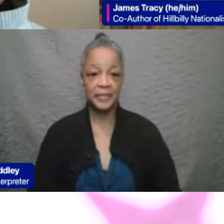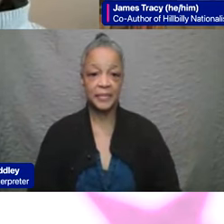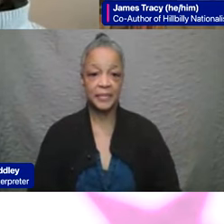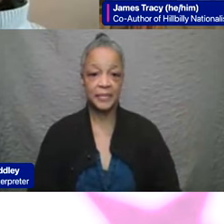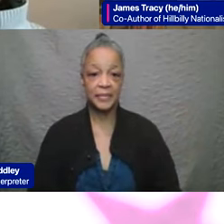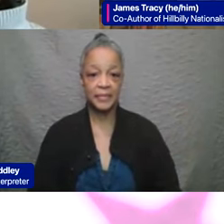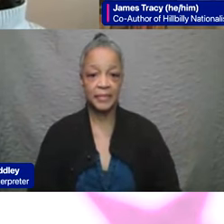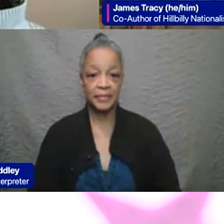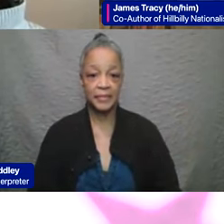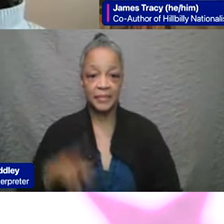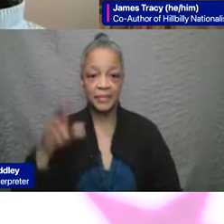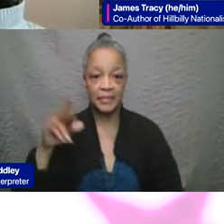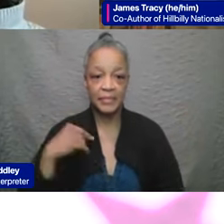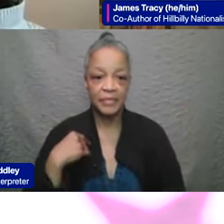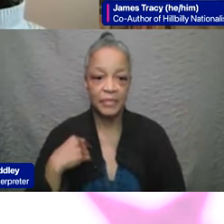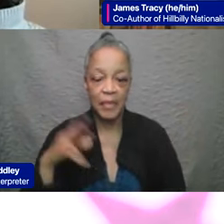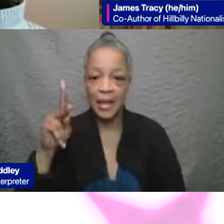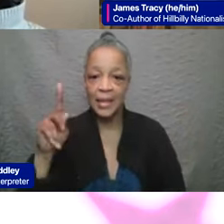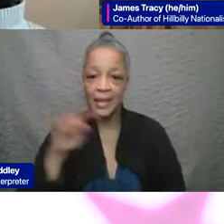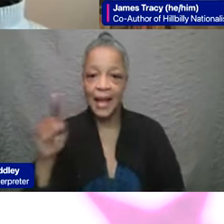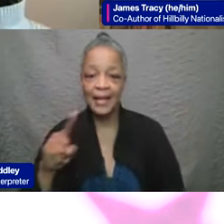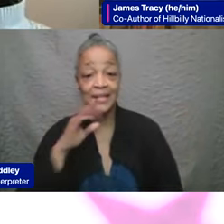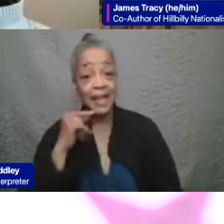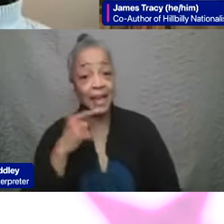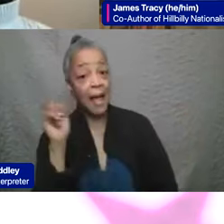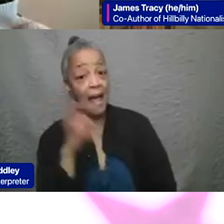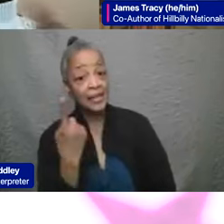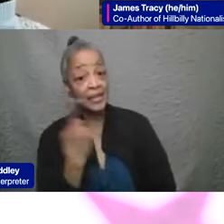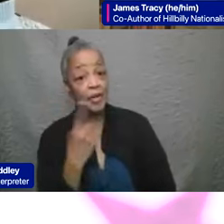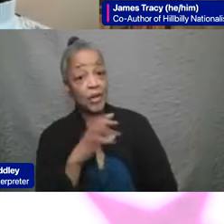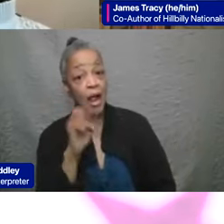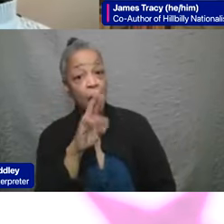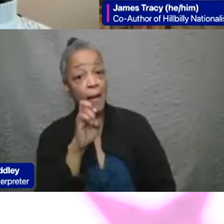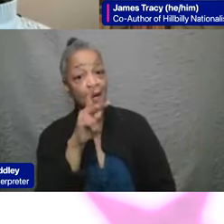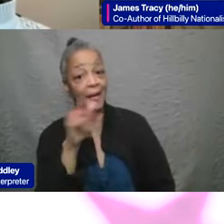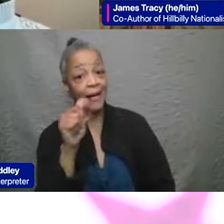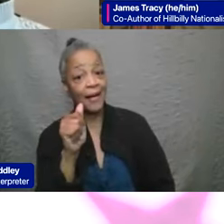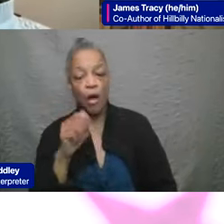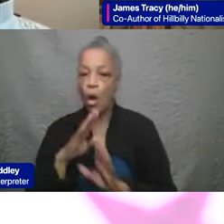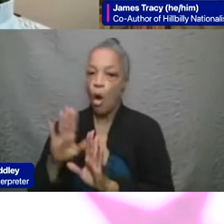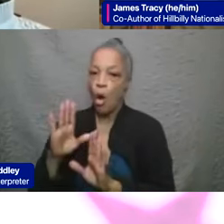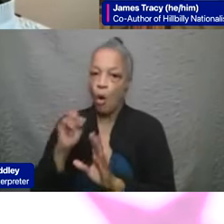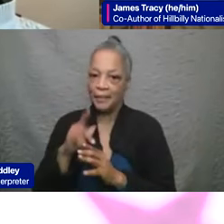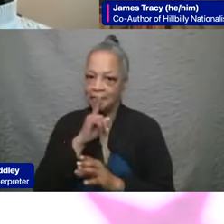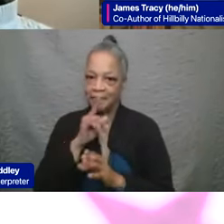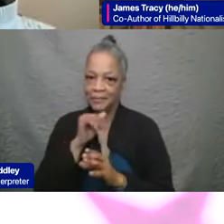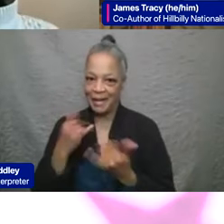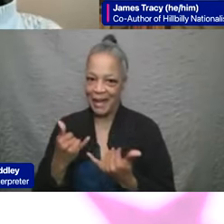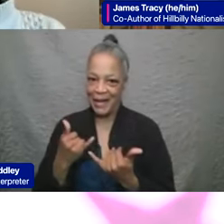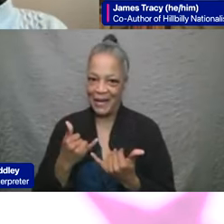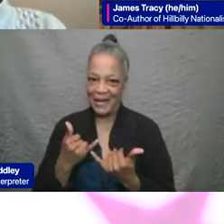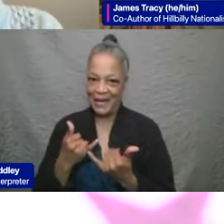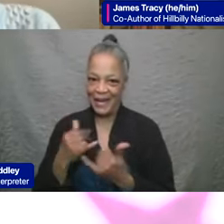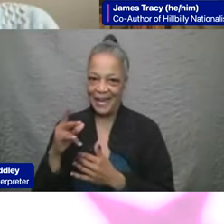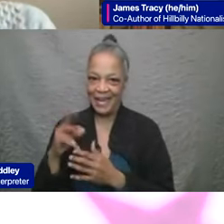Can I follow up with a question, Sister Ericka? Sure, but I thought we were okay. I will cut. I'm gonna save